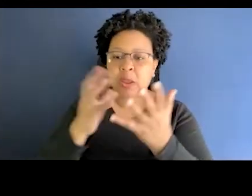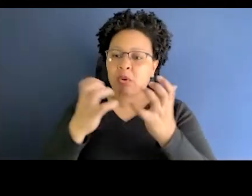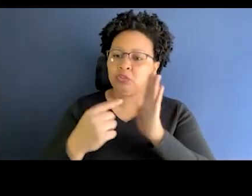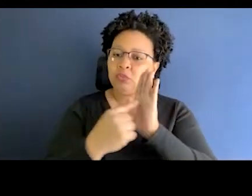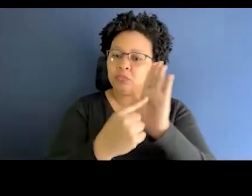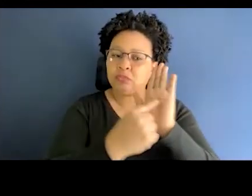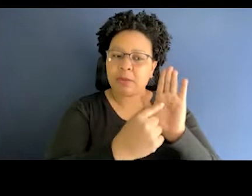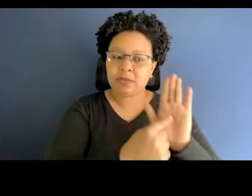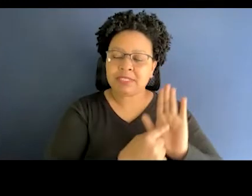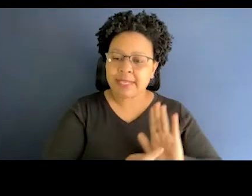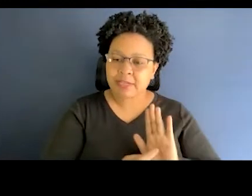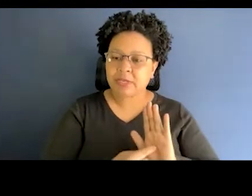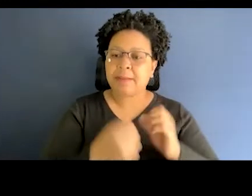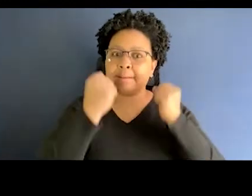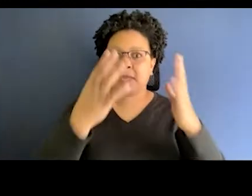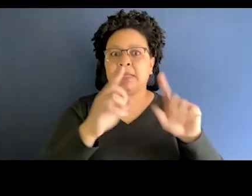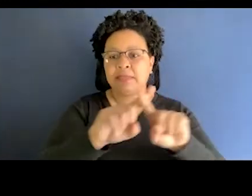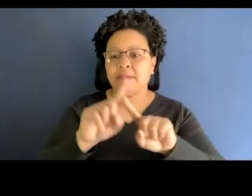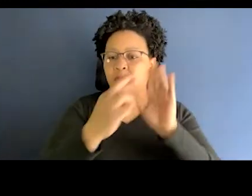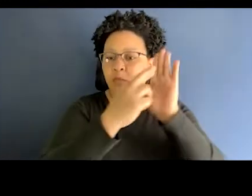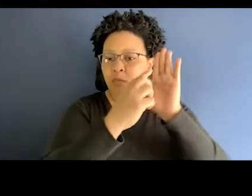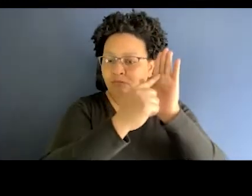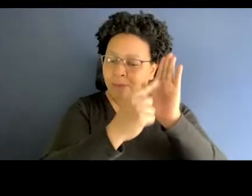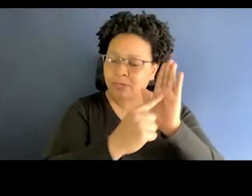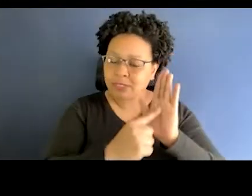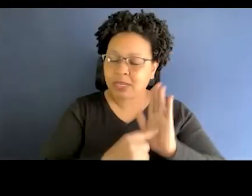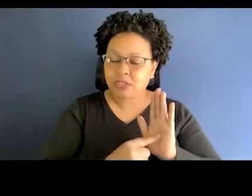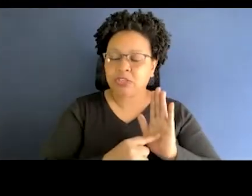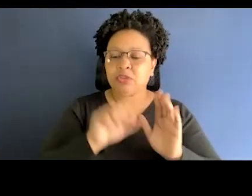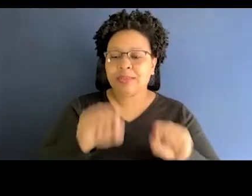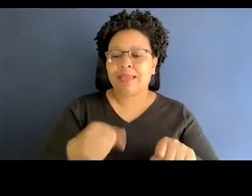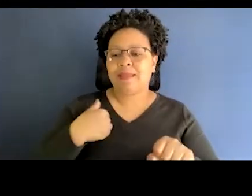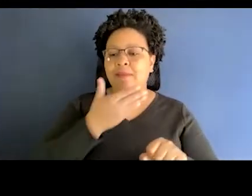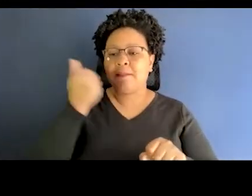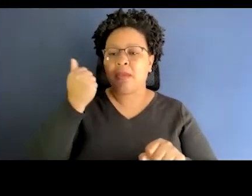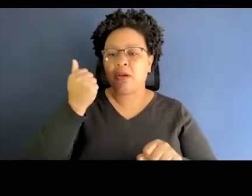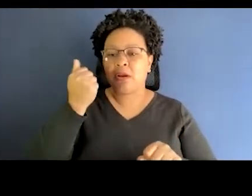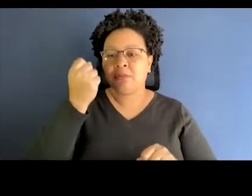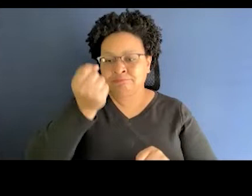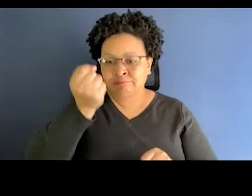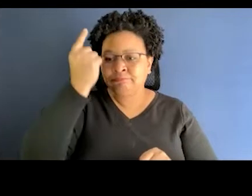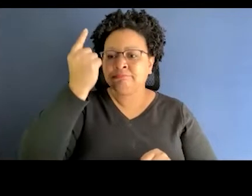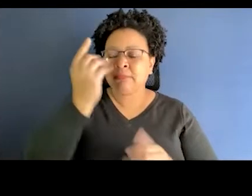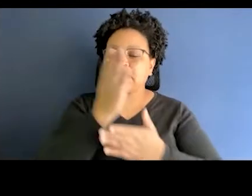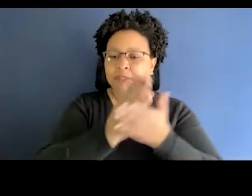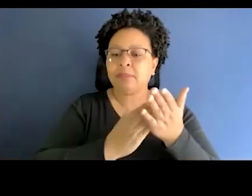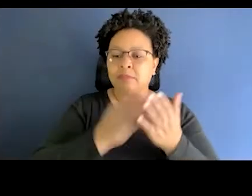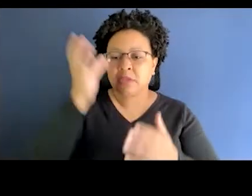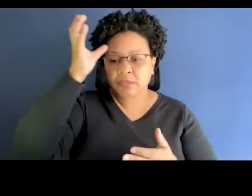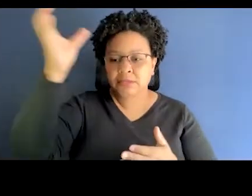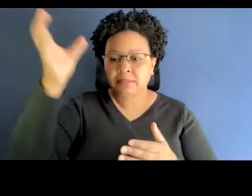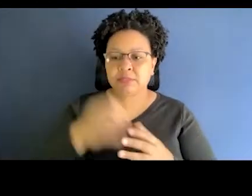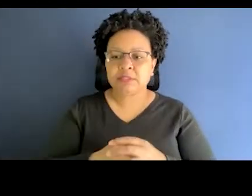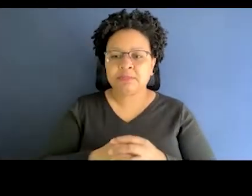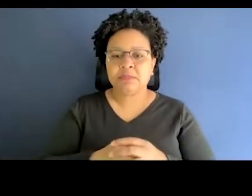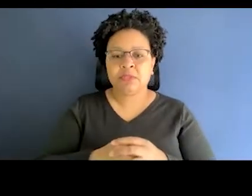representations, multiple representations, so that you can be able to have a better grasp of what are some of these concepts are.